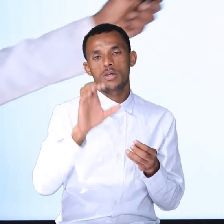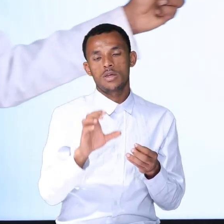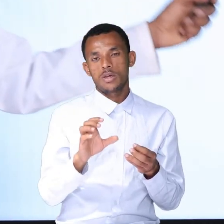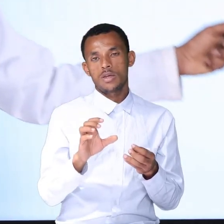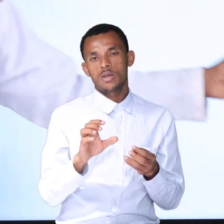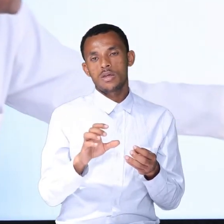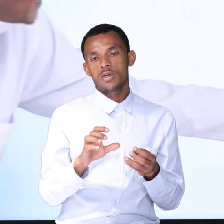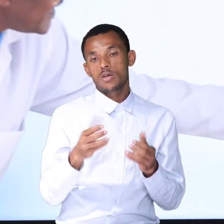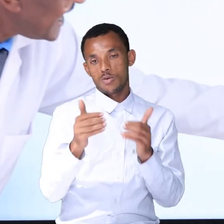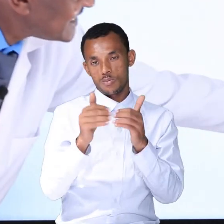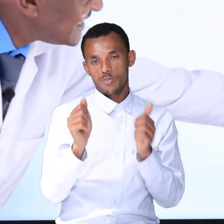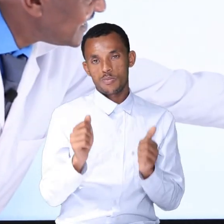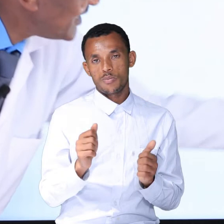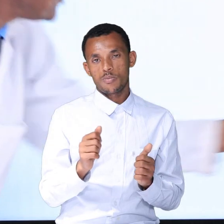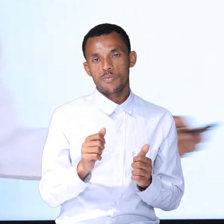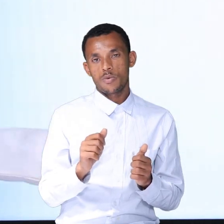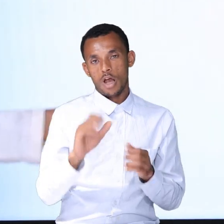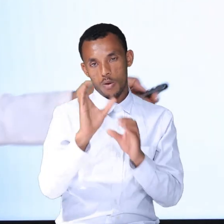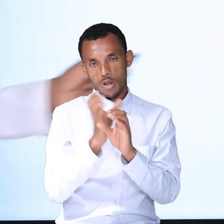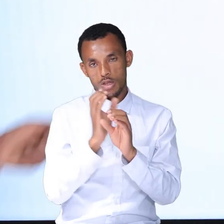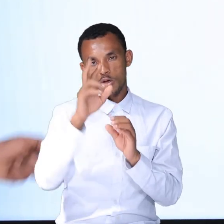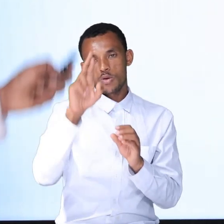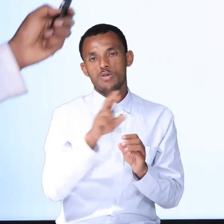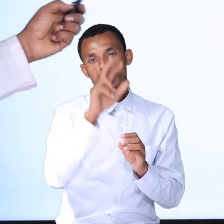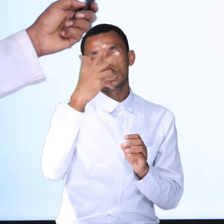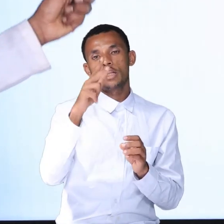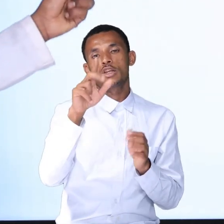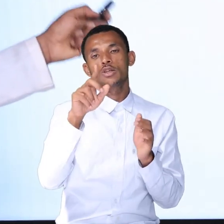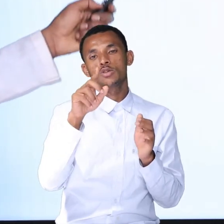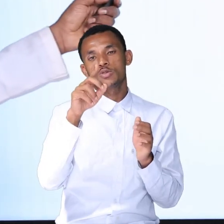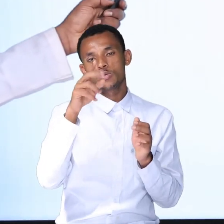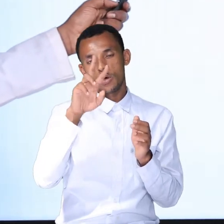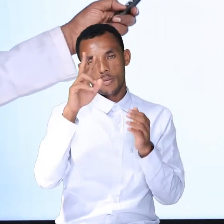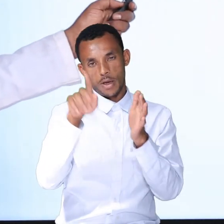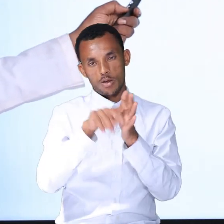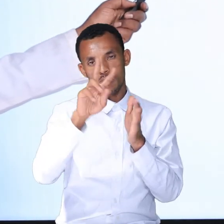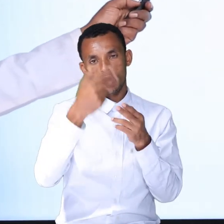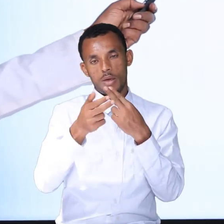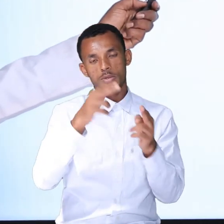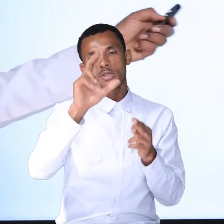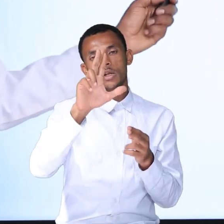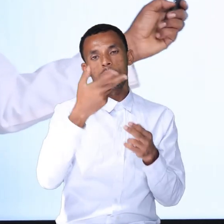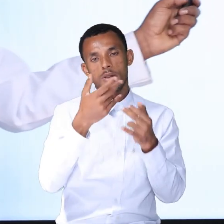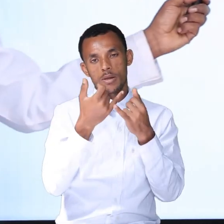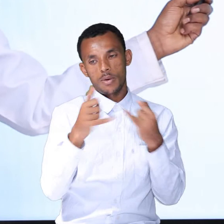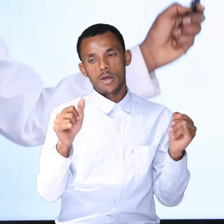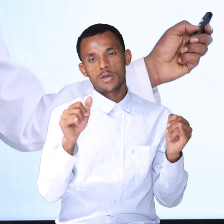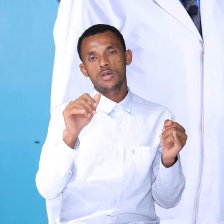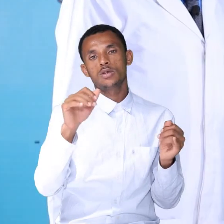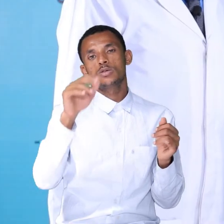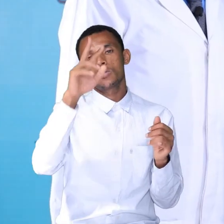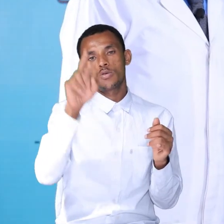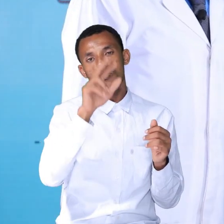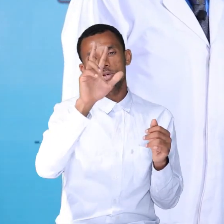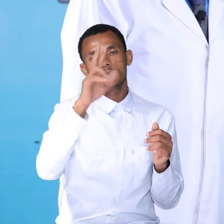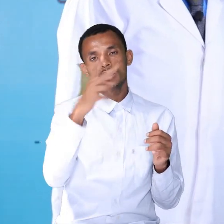plus AC. AC, it was equal to what you have calculated root 13 squared minus 2 times 3 multiplied by